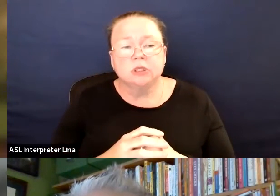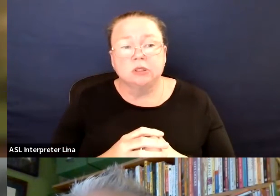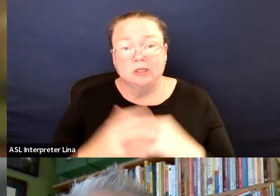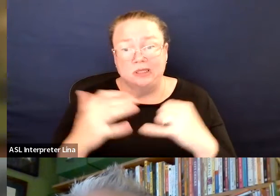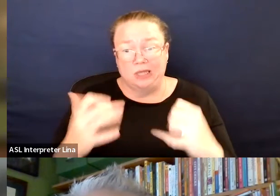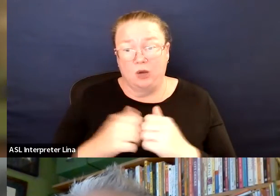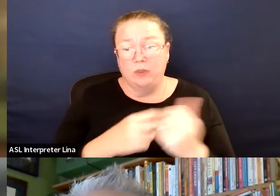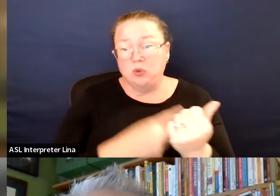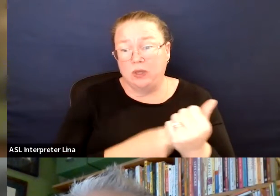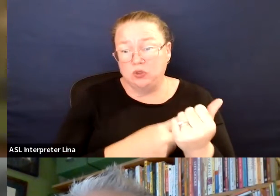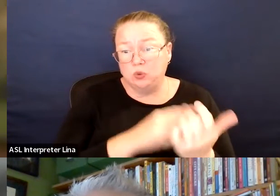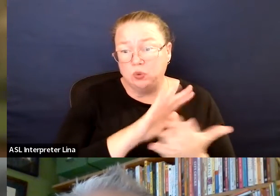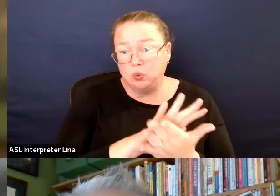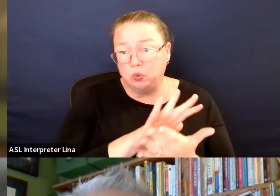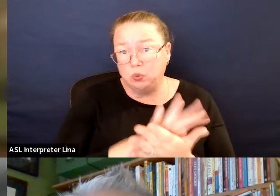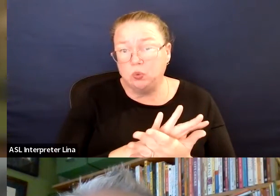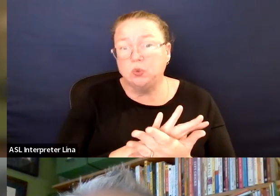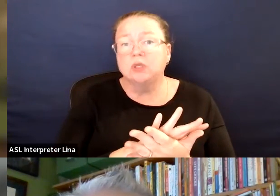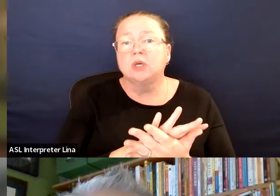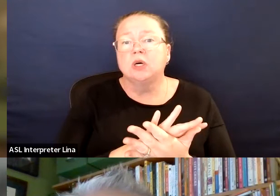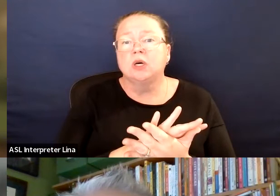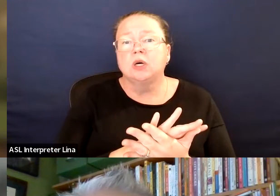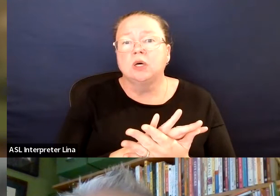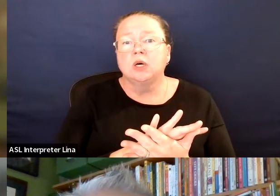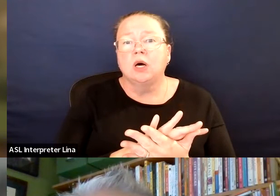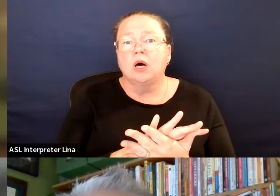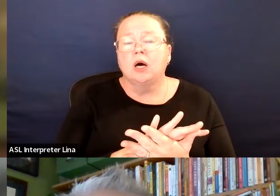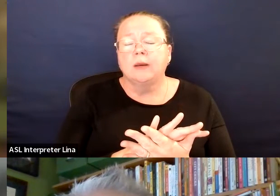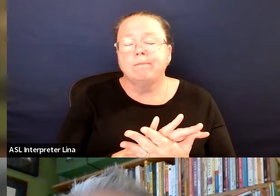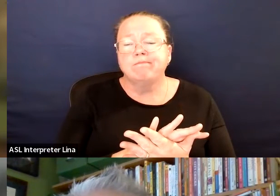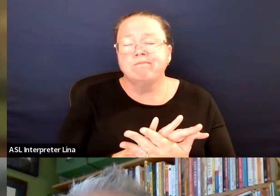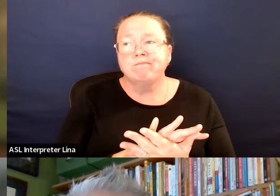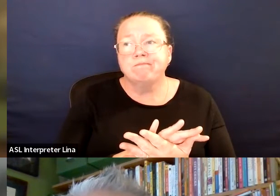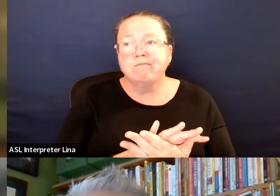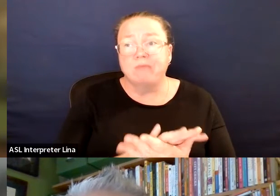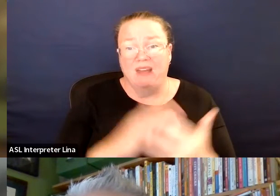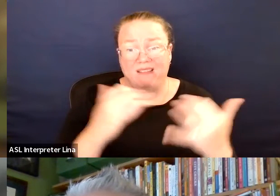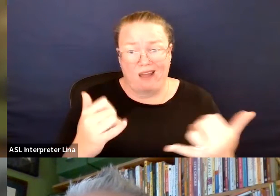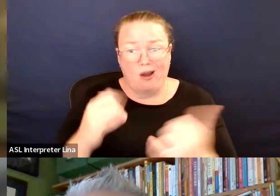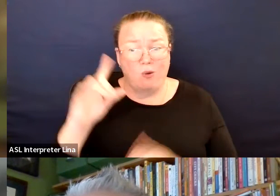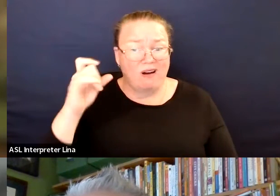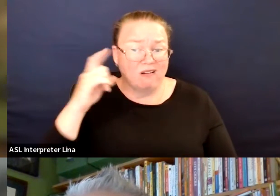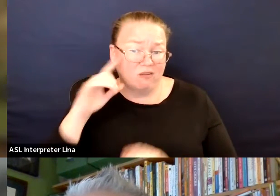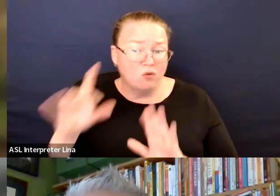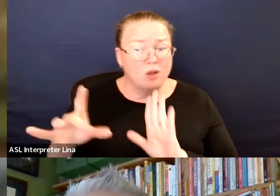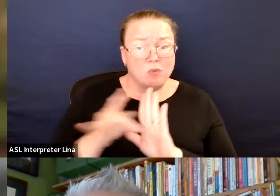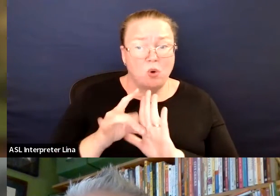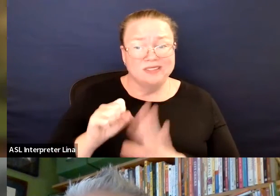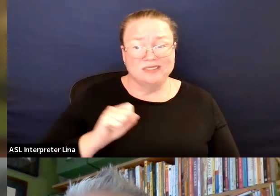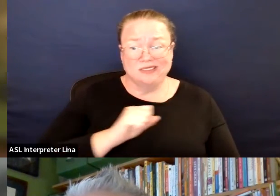grad school, and now on a governor appointed state